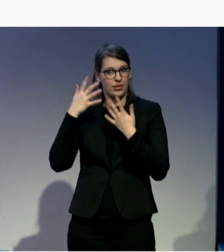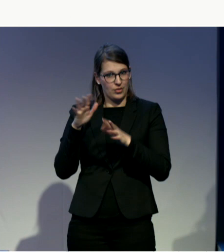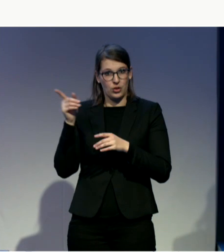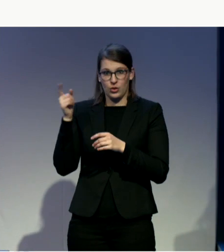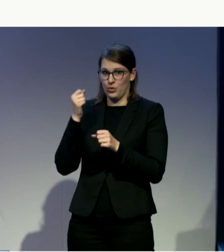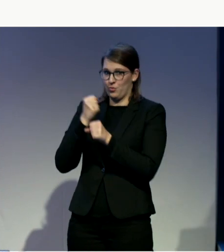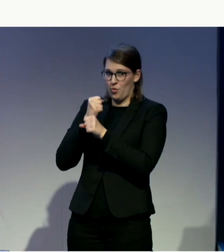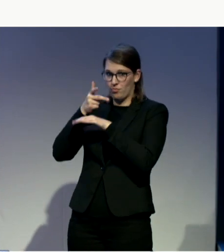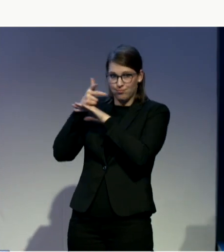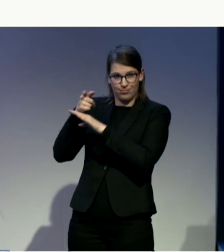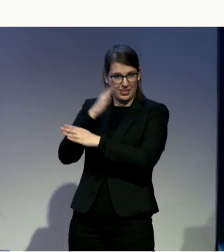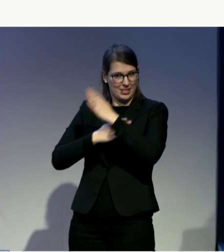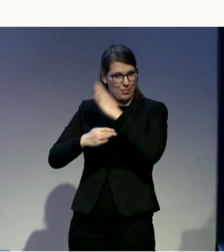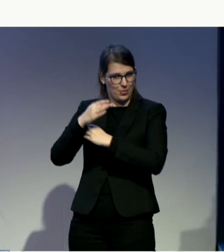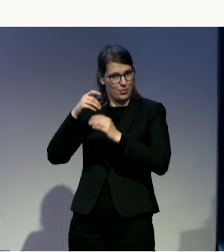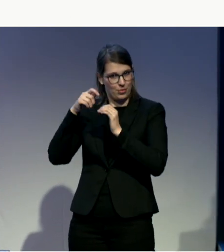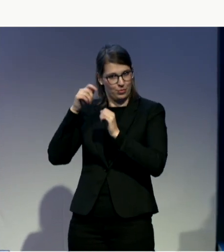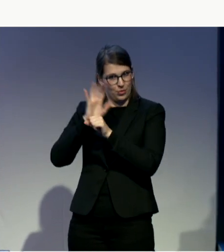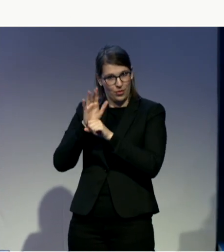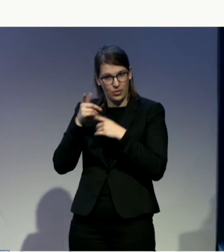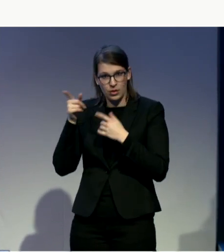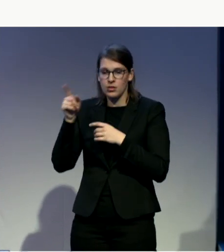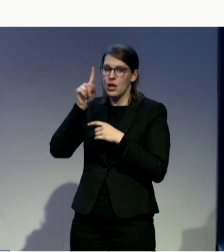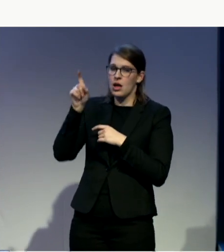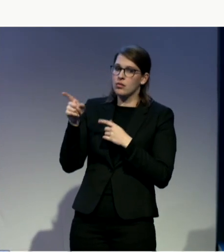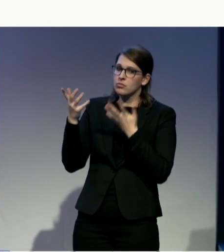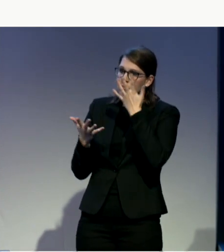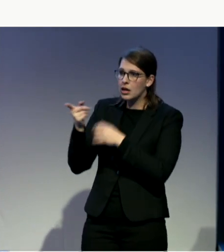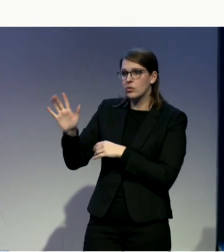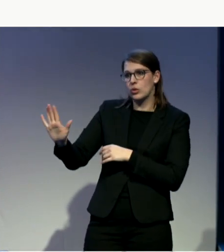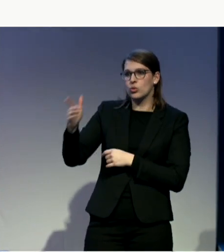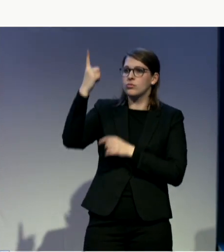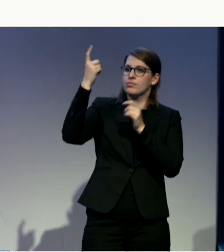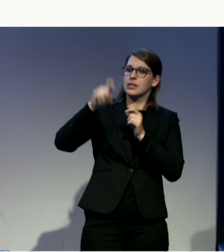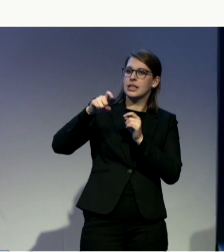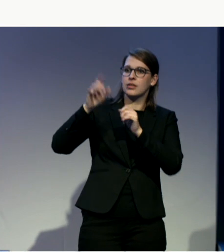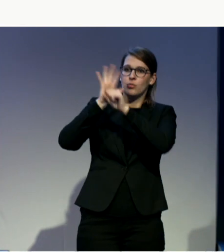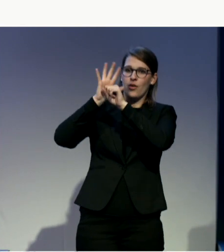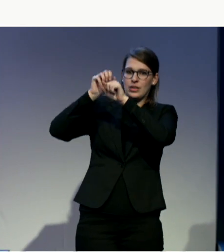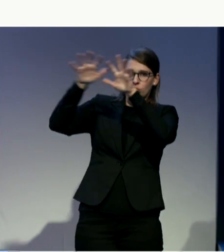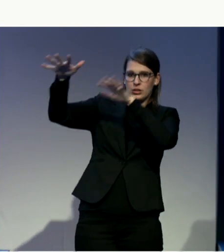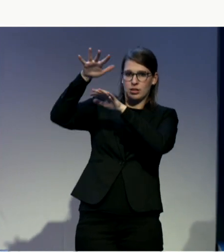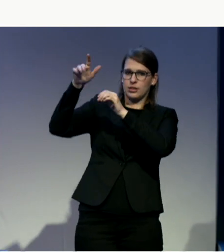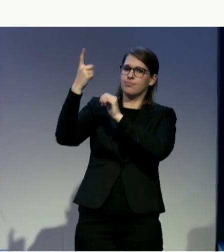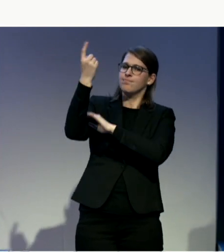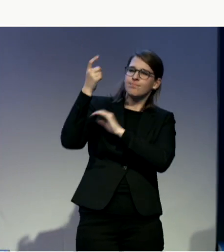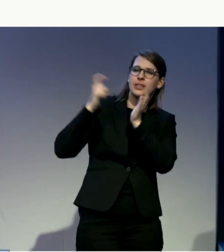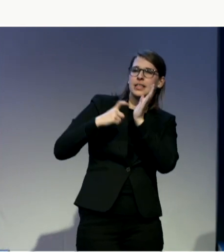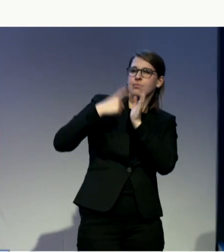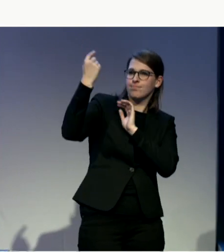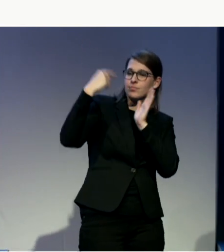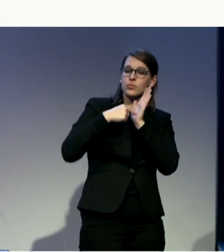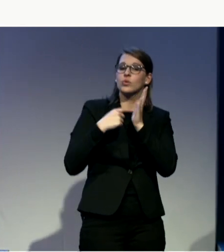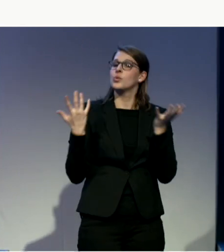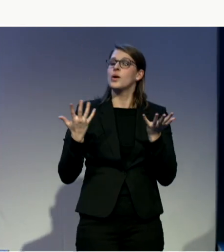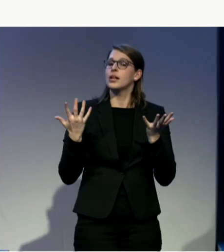Wow, very difficult question. Because I'm coming from a country where I'm the first female